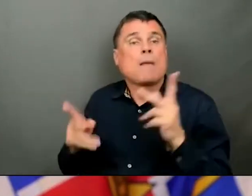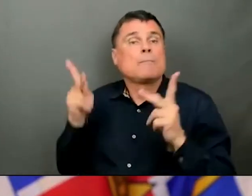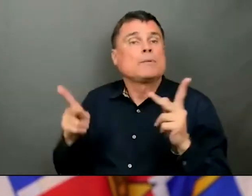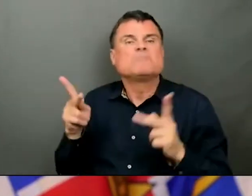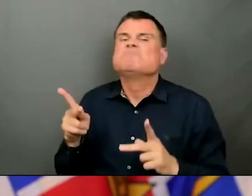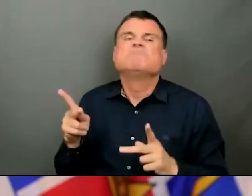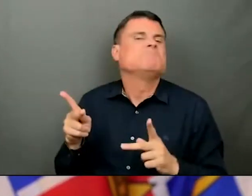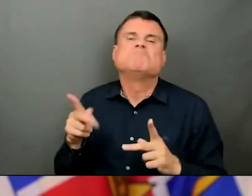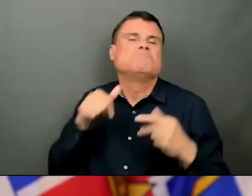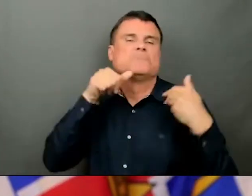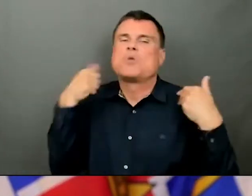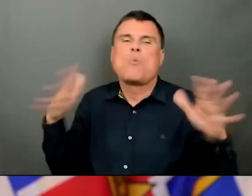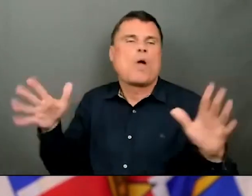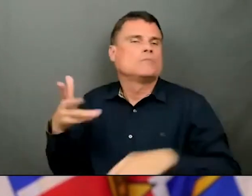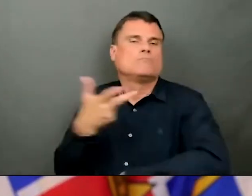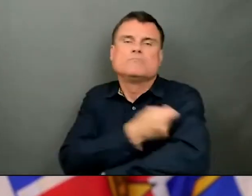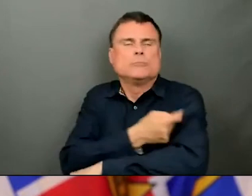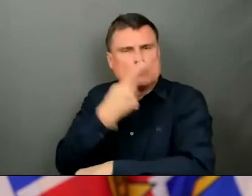like that, the details?